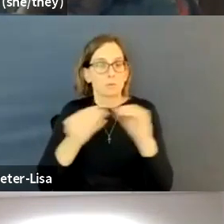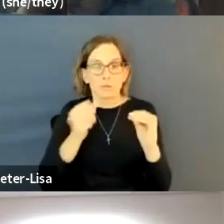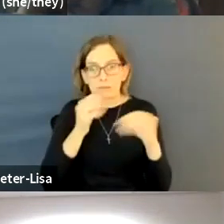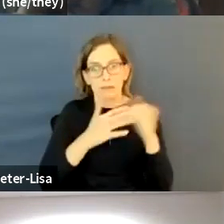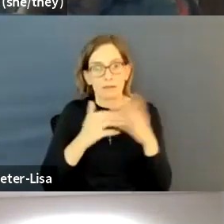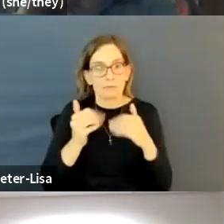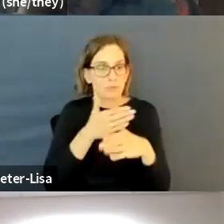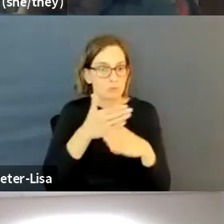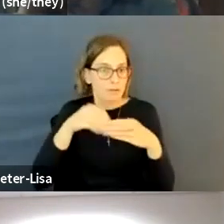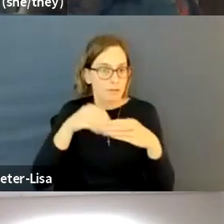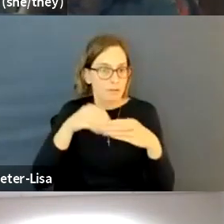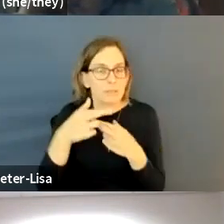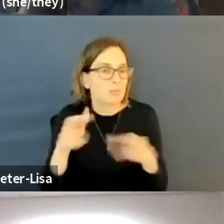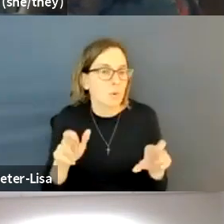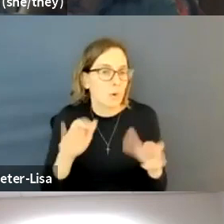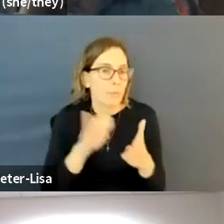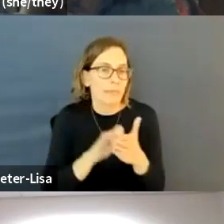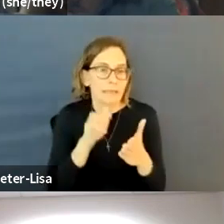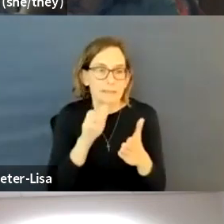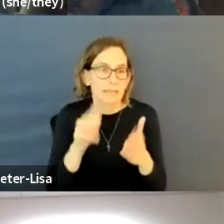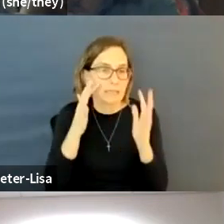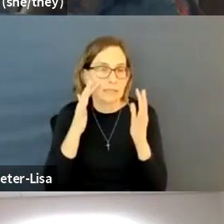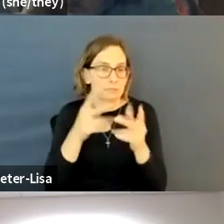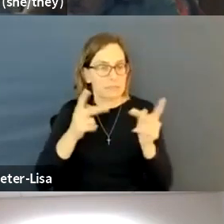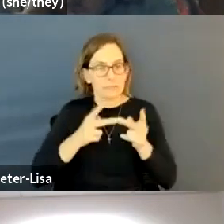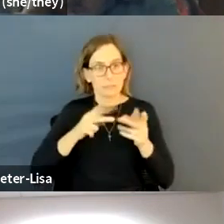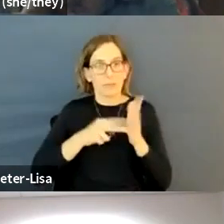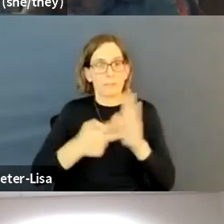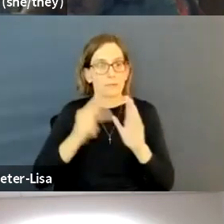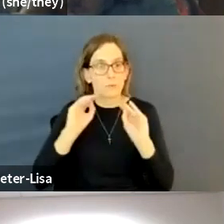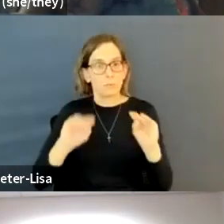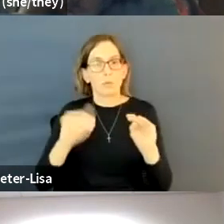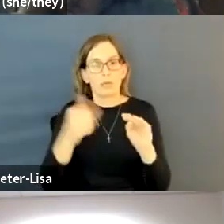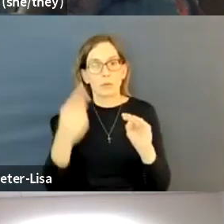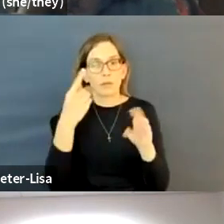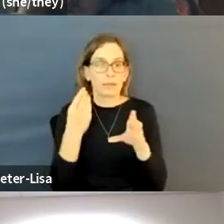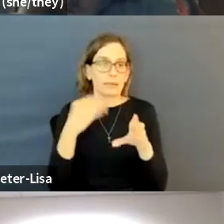room. That's not a position I meant to put anybody in, and I apologize.